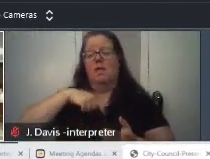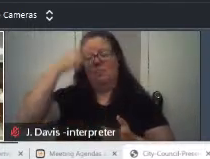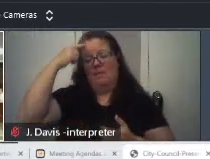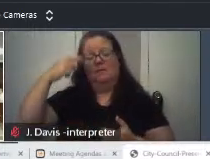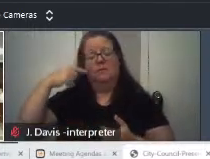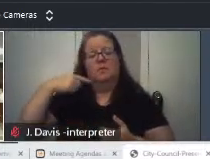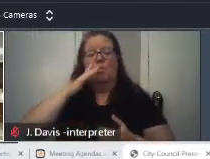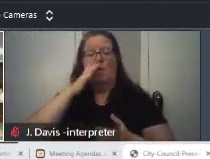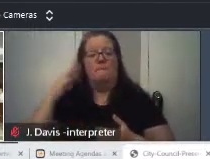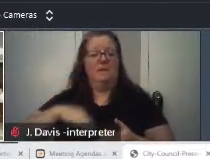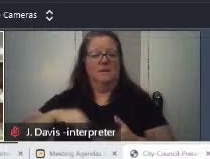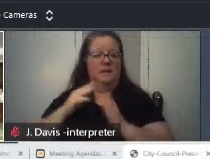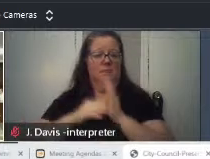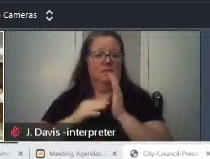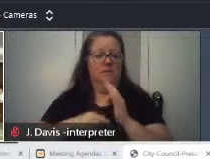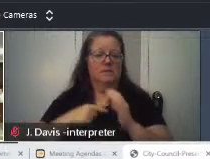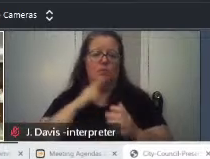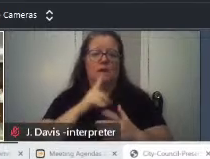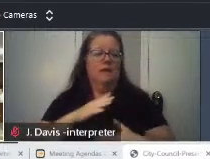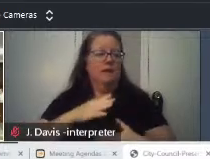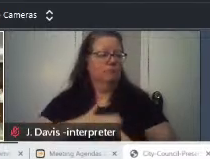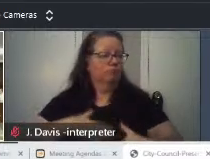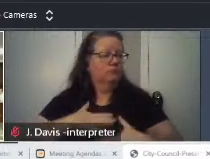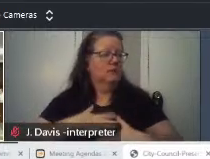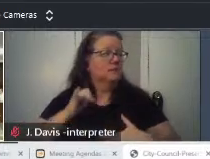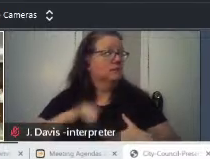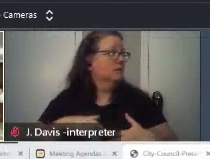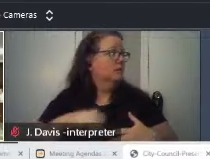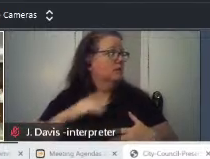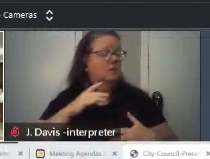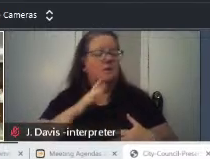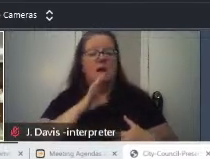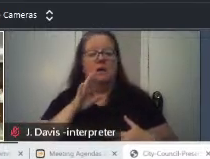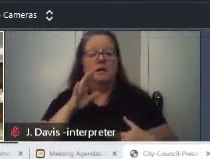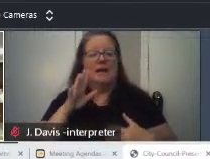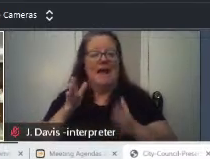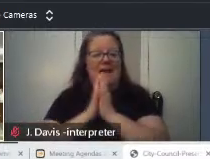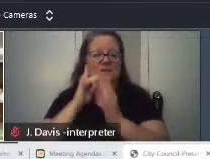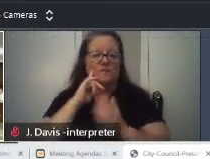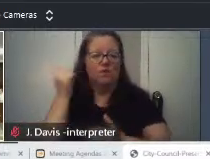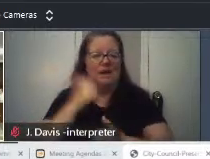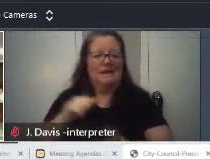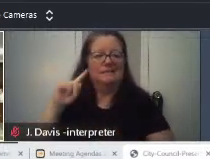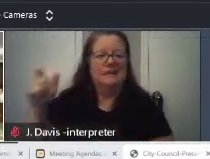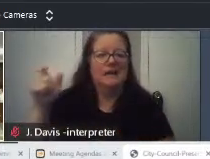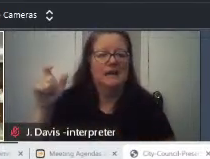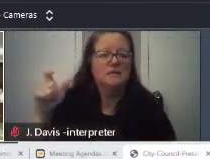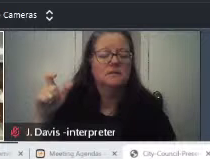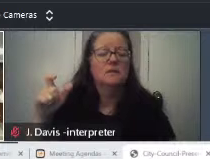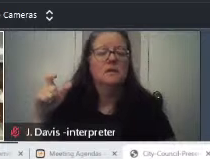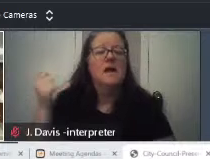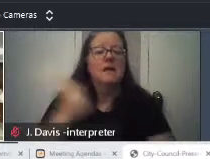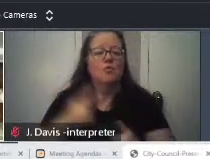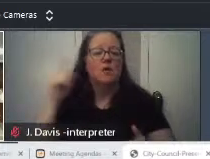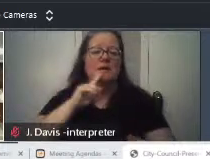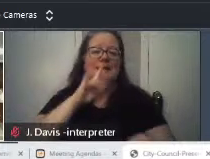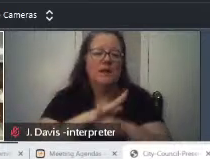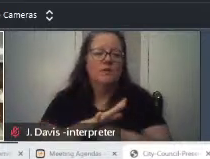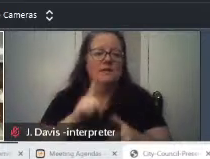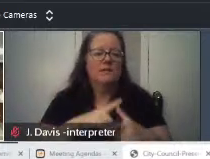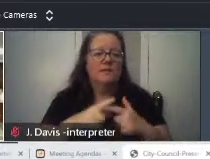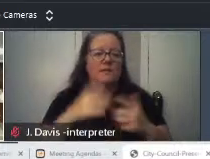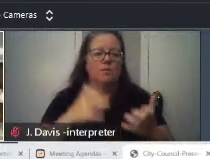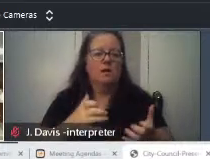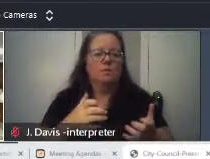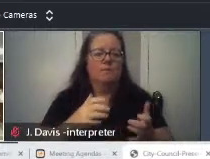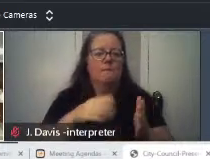benefit from. I am most pleased that you're not asking for any type of taxes. Everybody has to come, guarantees that, and then wants to pay $10